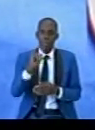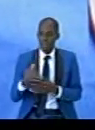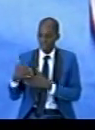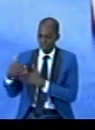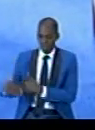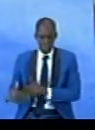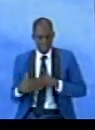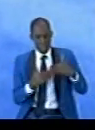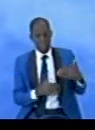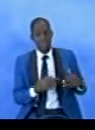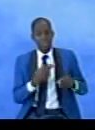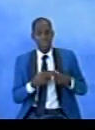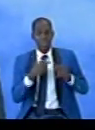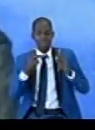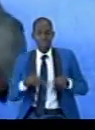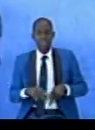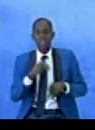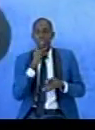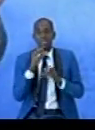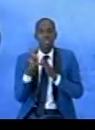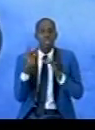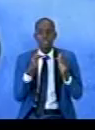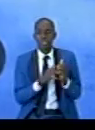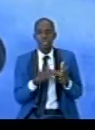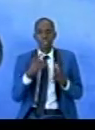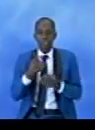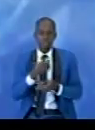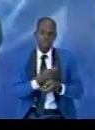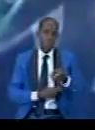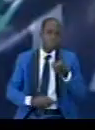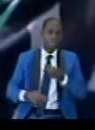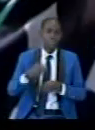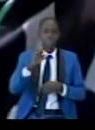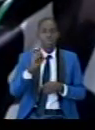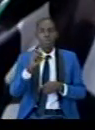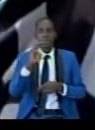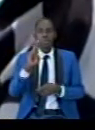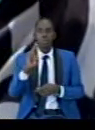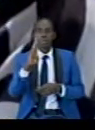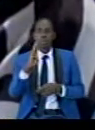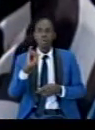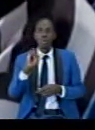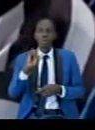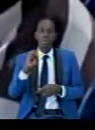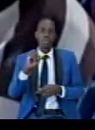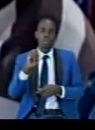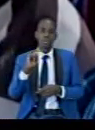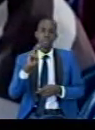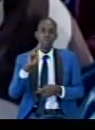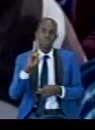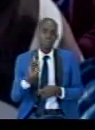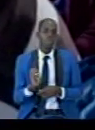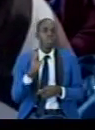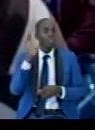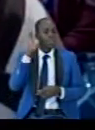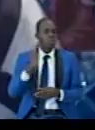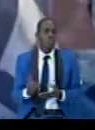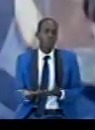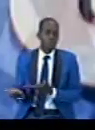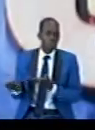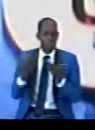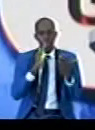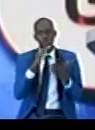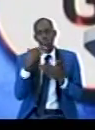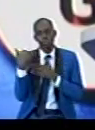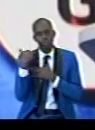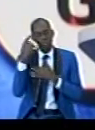is Jesus, Savior, substitute, and everything you carry, he will carry for you. And the Lord, number seven, is